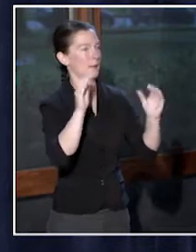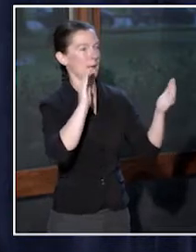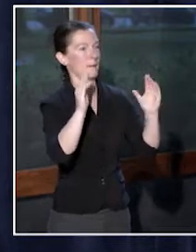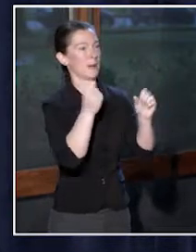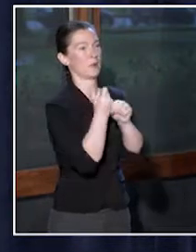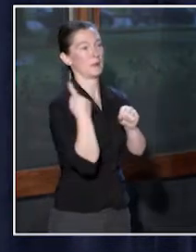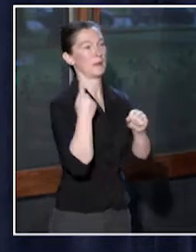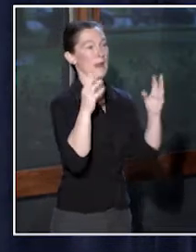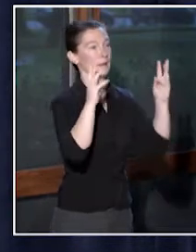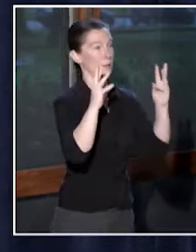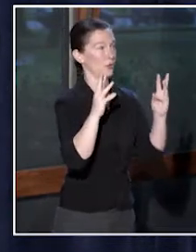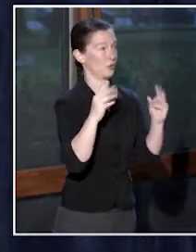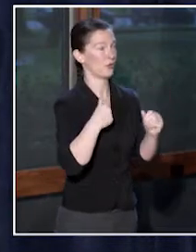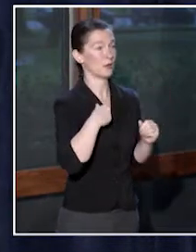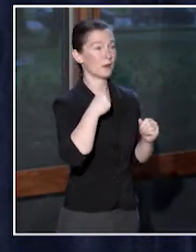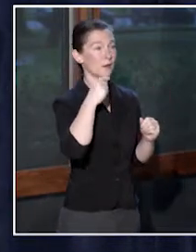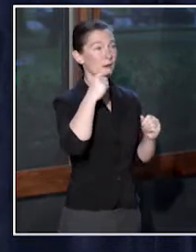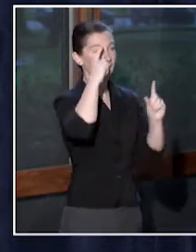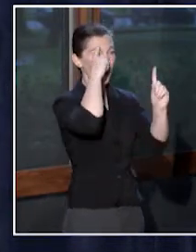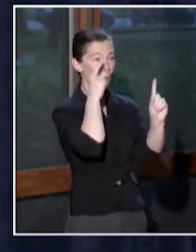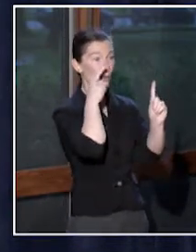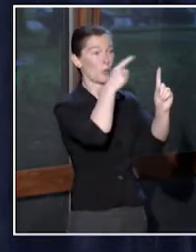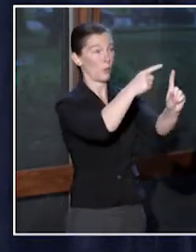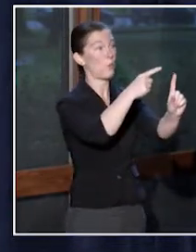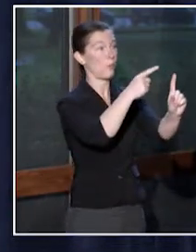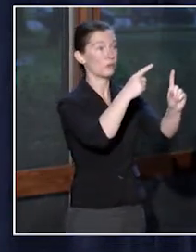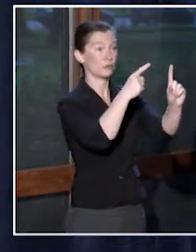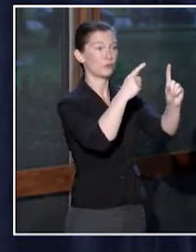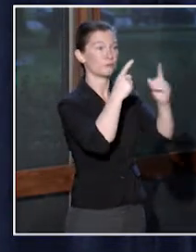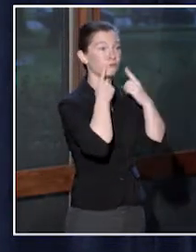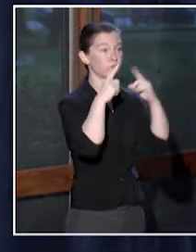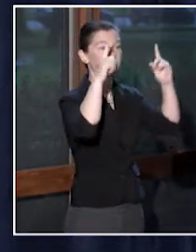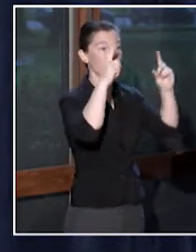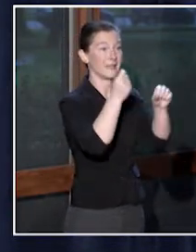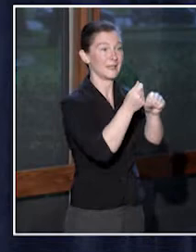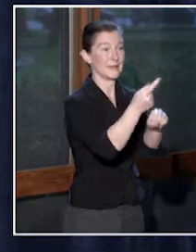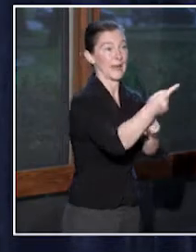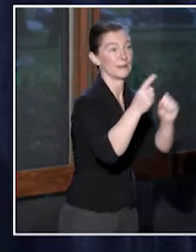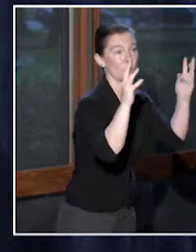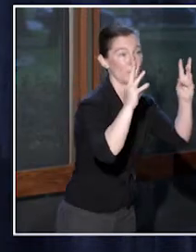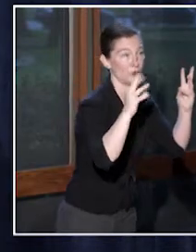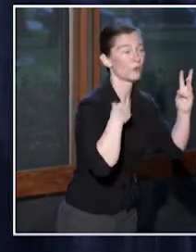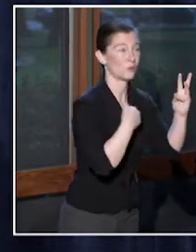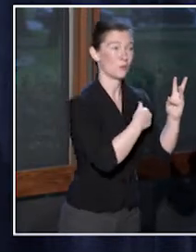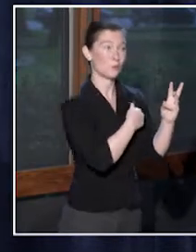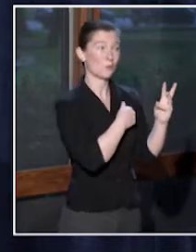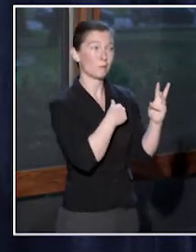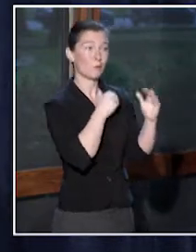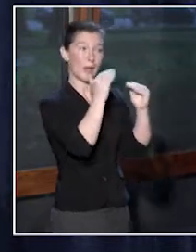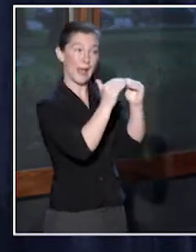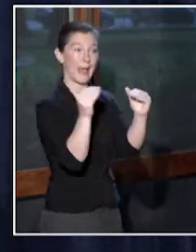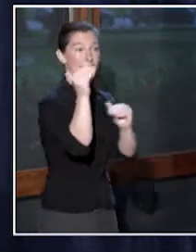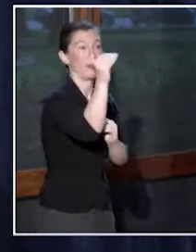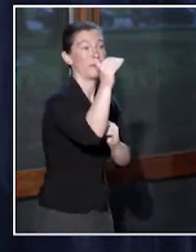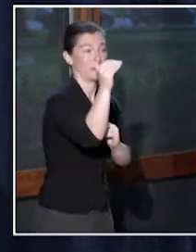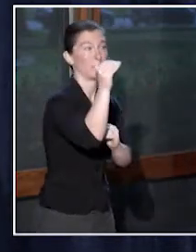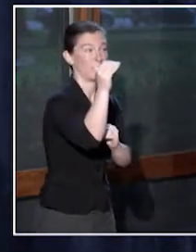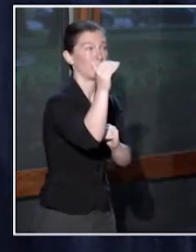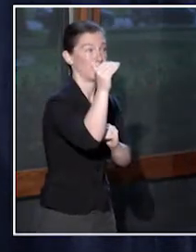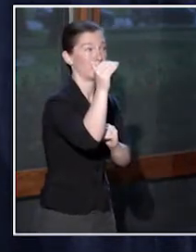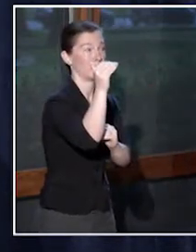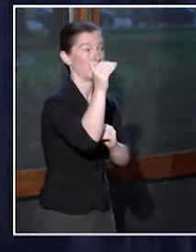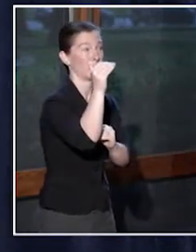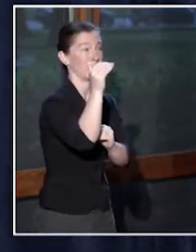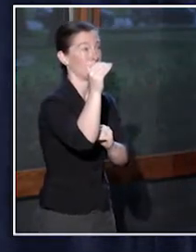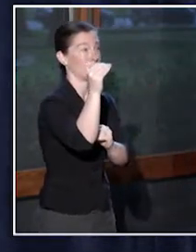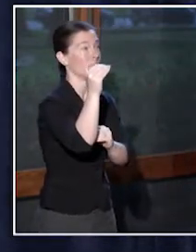reaching by next winter. We're actually ahead in terms of numbers. And there has been a payback in